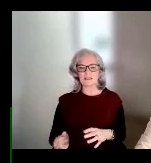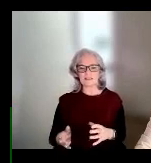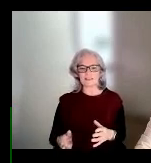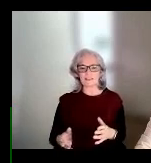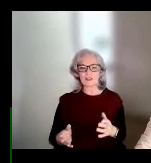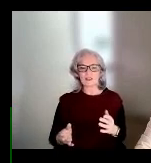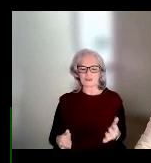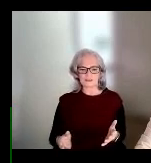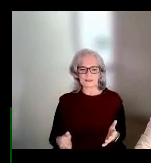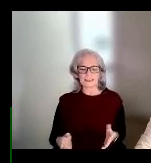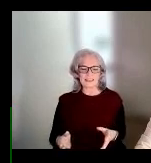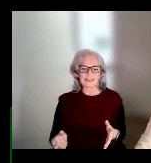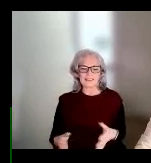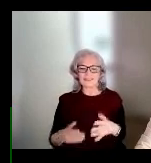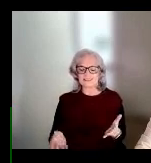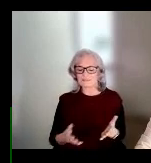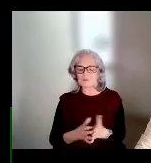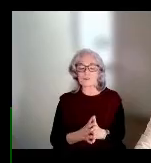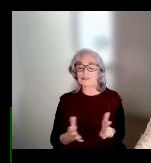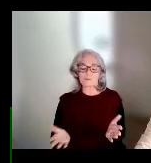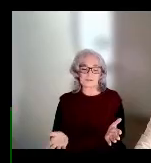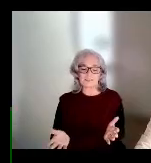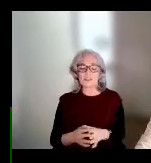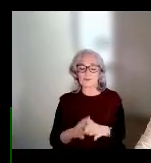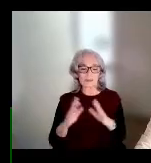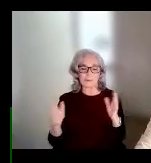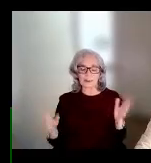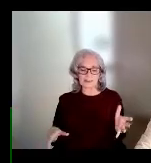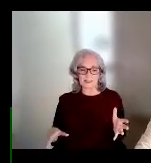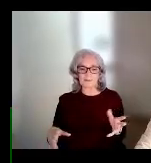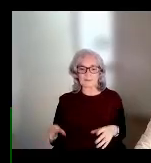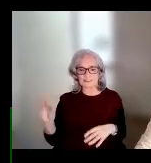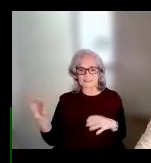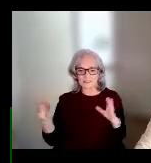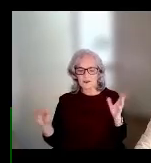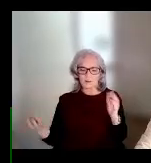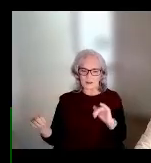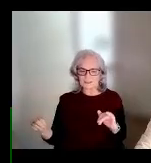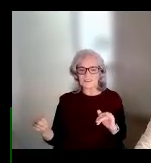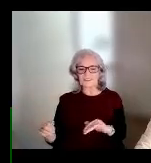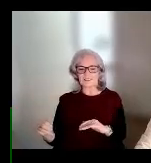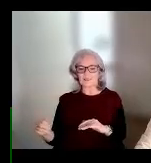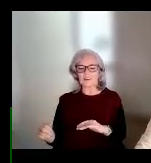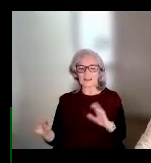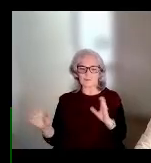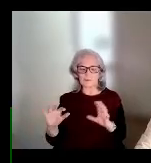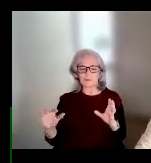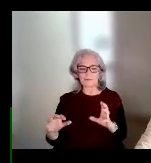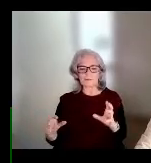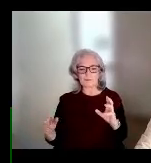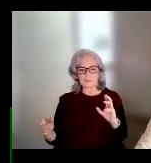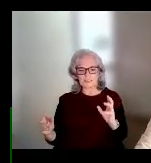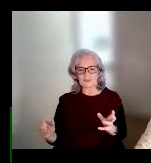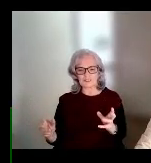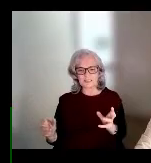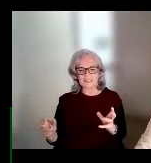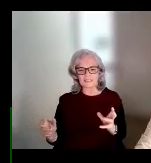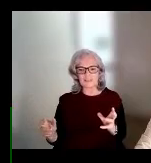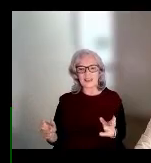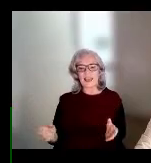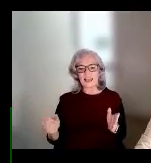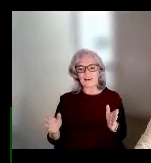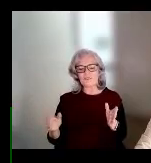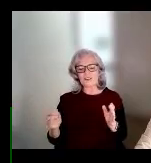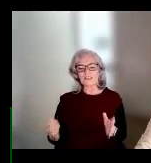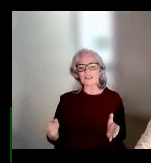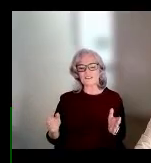their MND treatment, and then which makes perfect sense when we go back to that map and see where the clinics are located, where people potentially